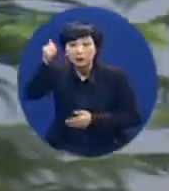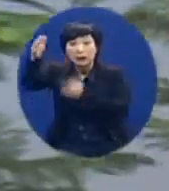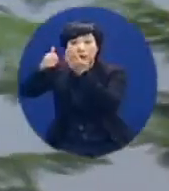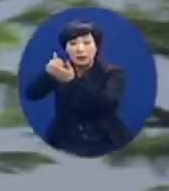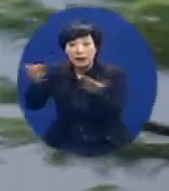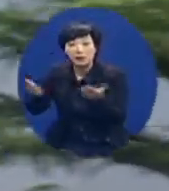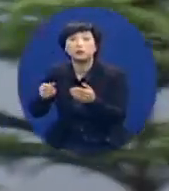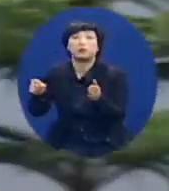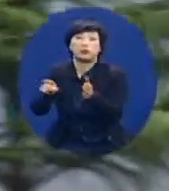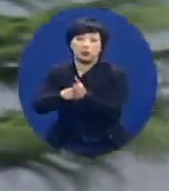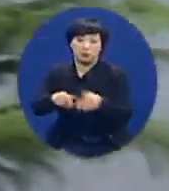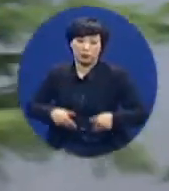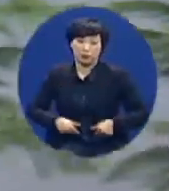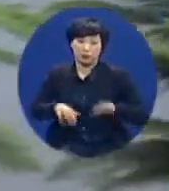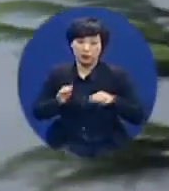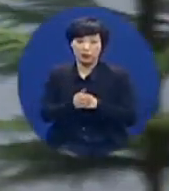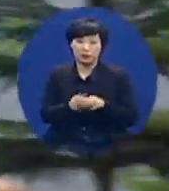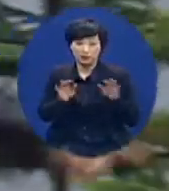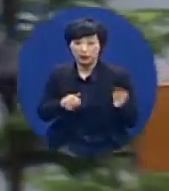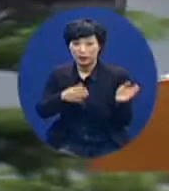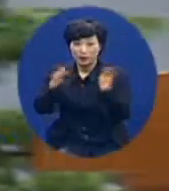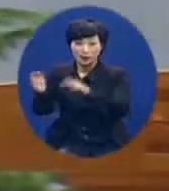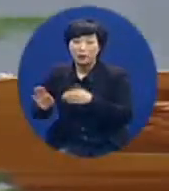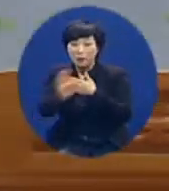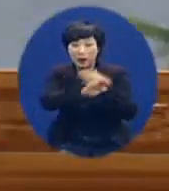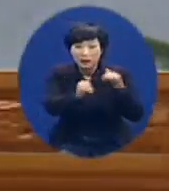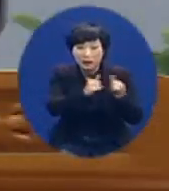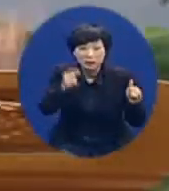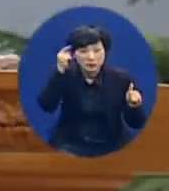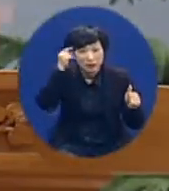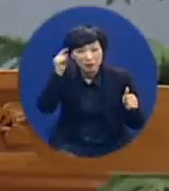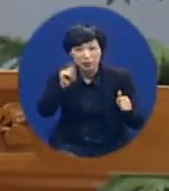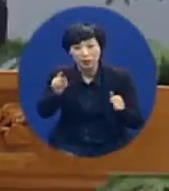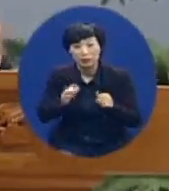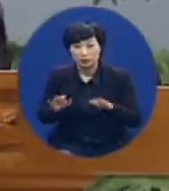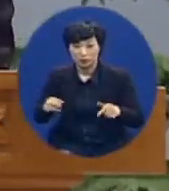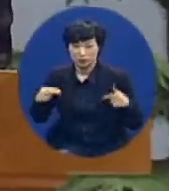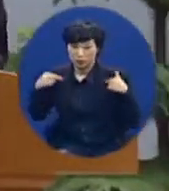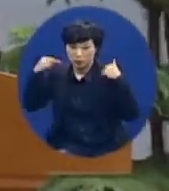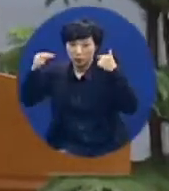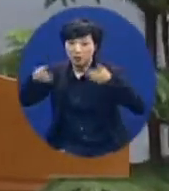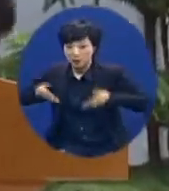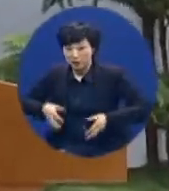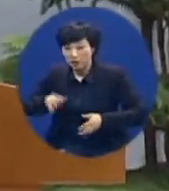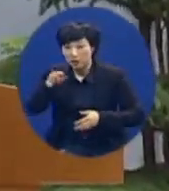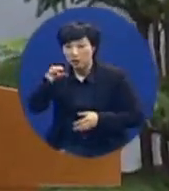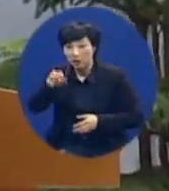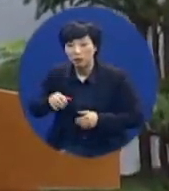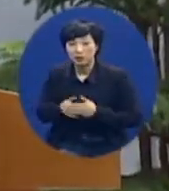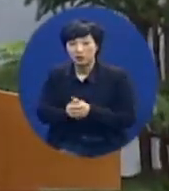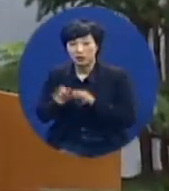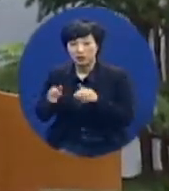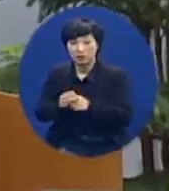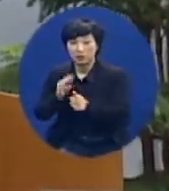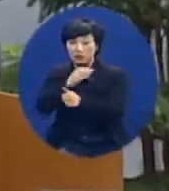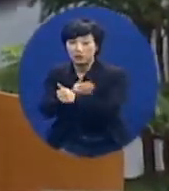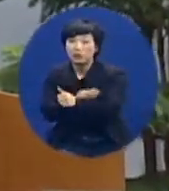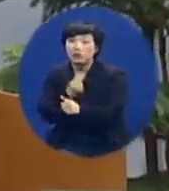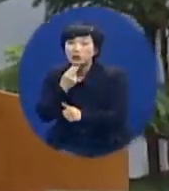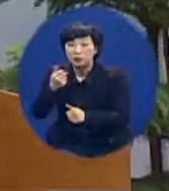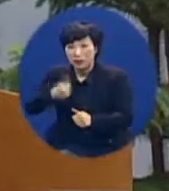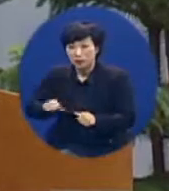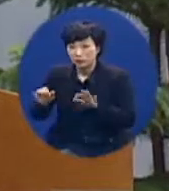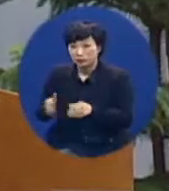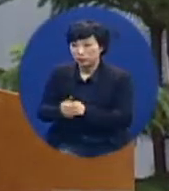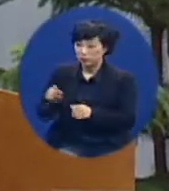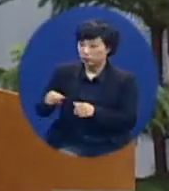me, believe me when I do what my father does. They said, that guy is the son of Joseph. Then why